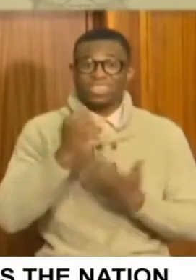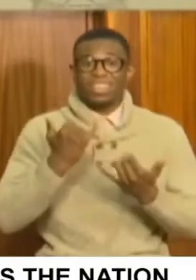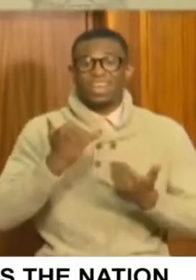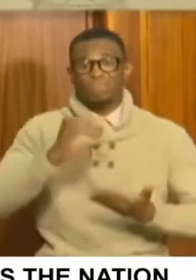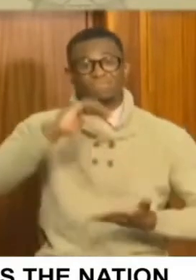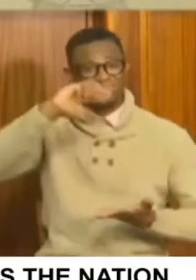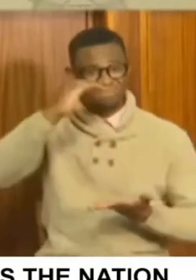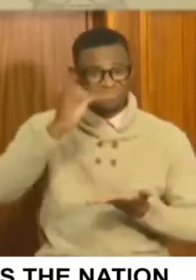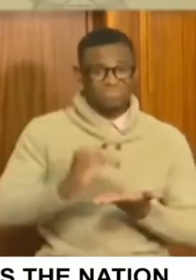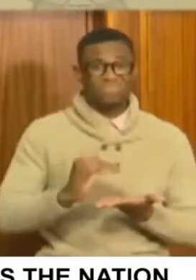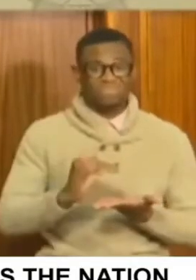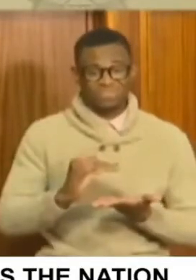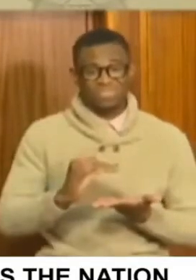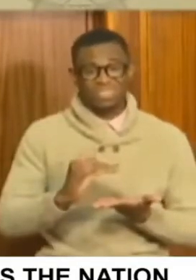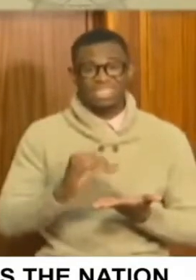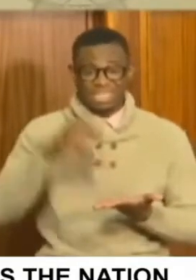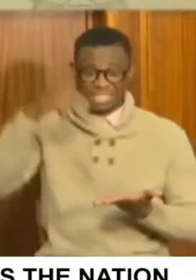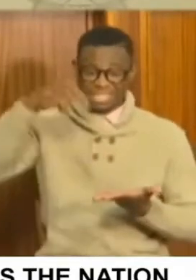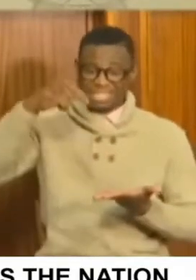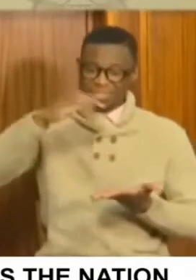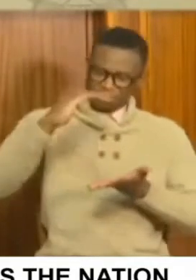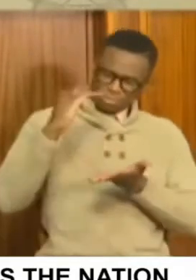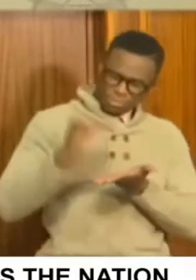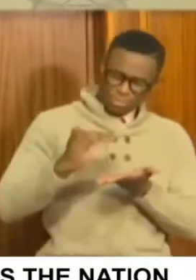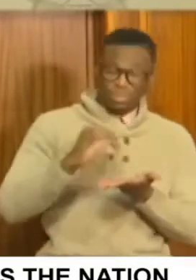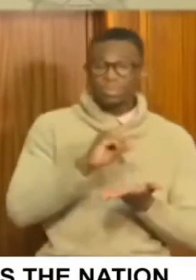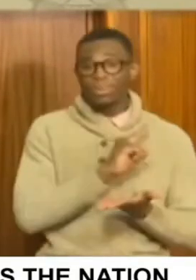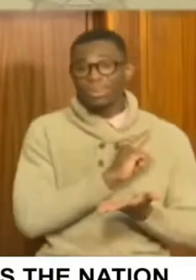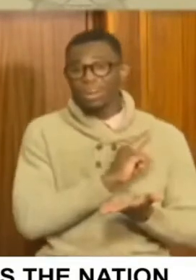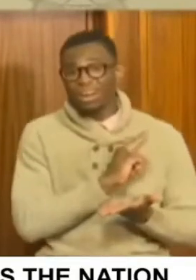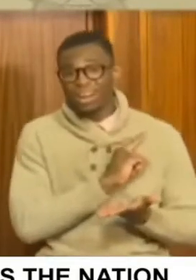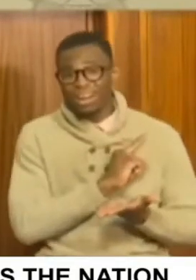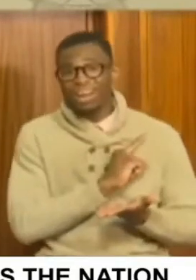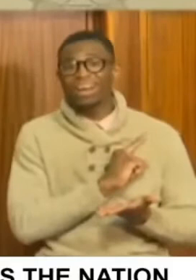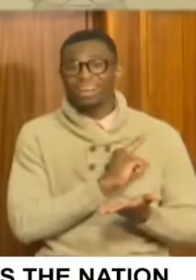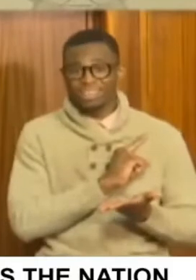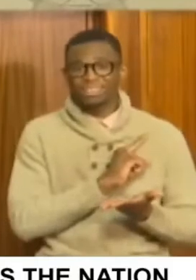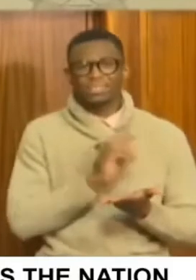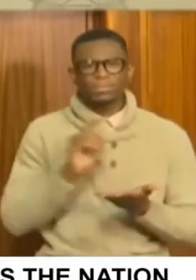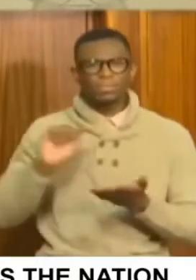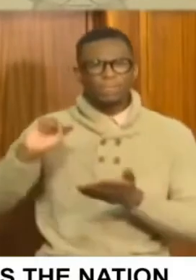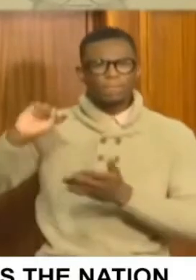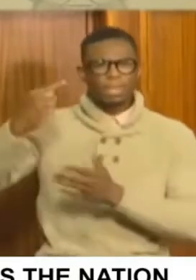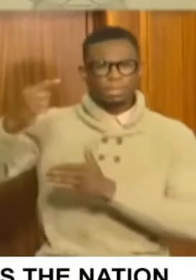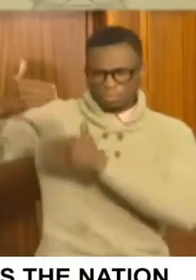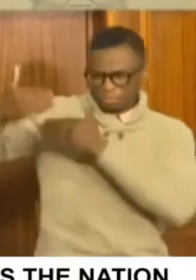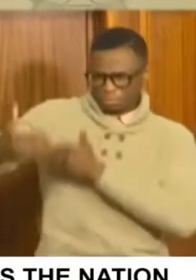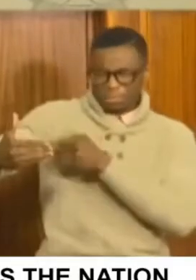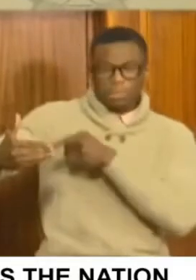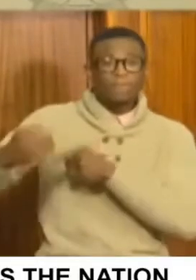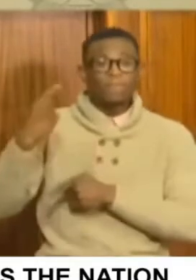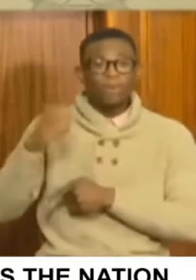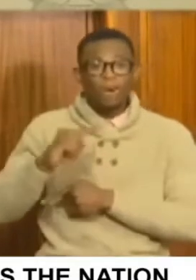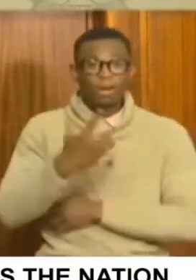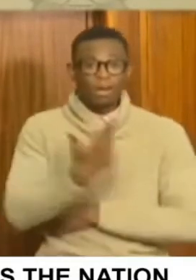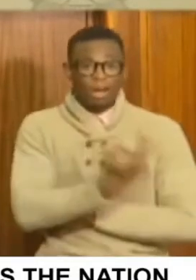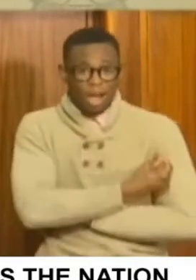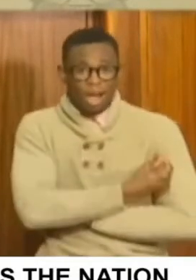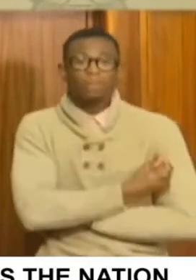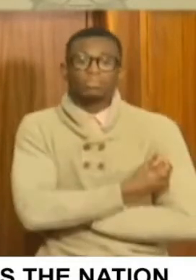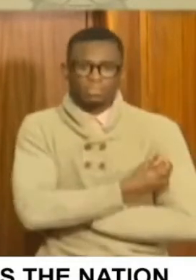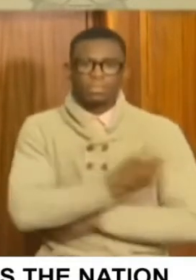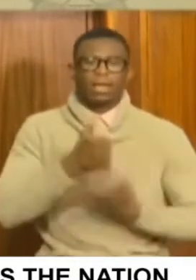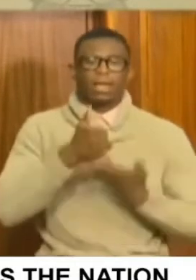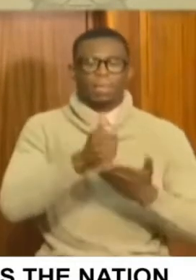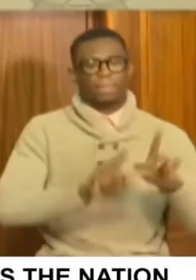infections, which can be attributed to the success of the first phase of our vaccination program. This